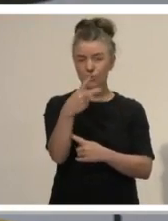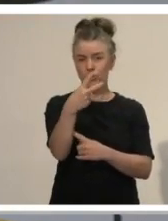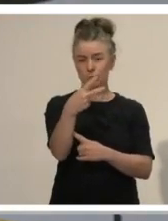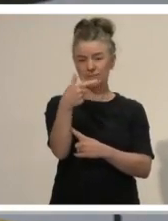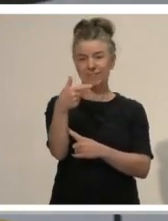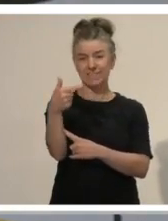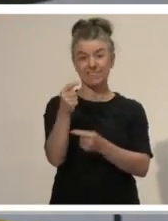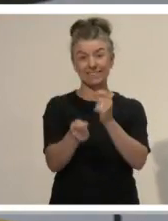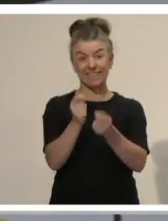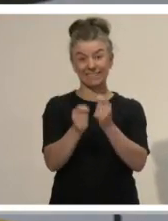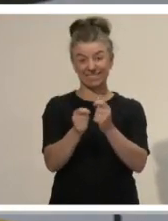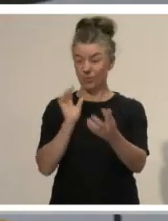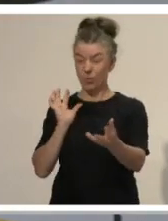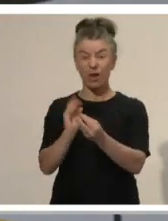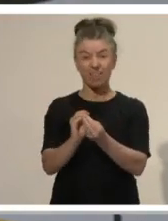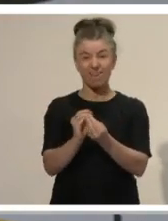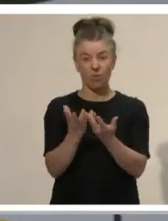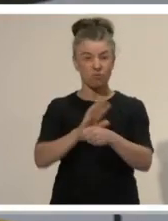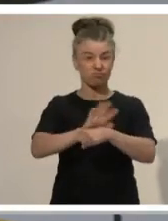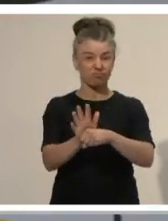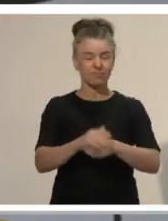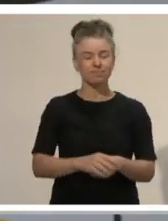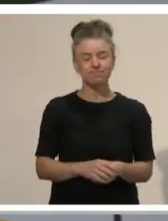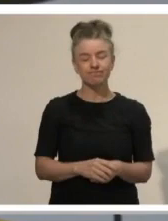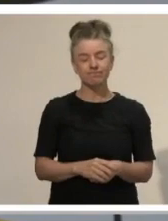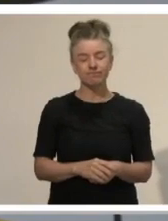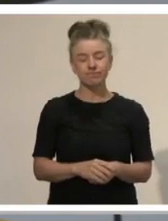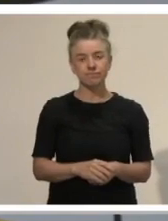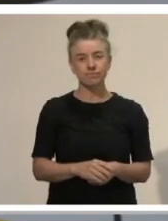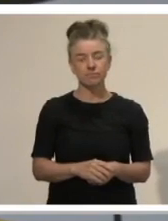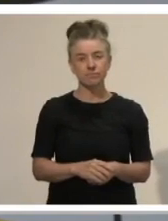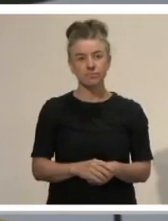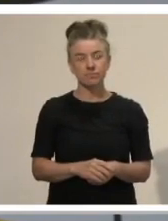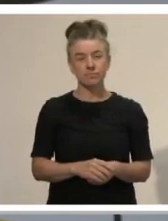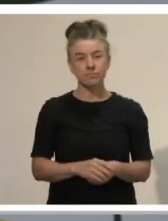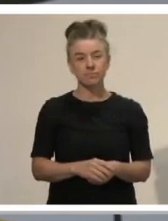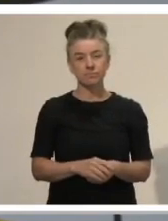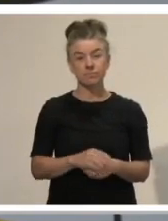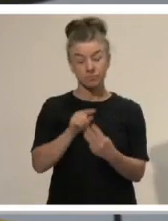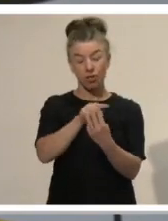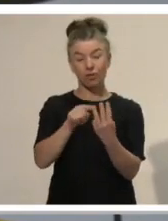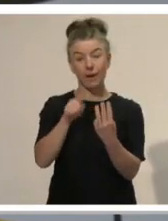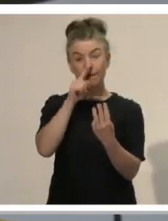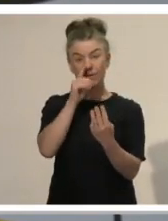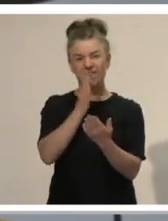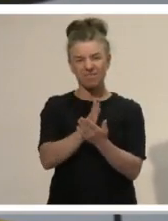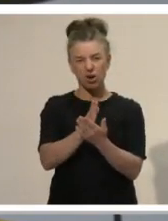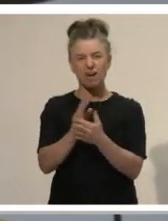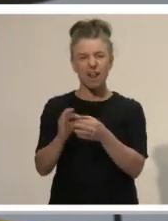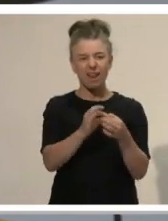101,277 tests for COVID-19. All the cases we're reporting today are linked to existing